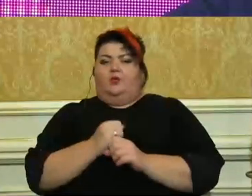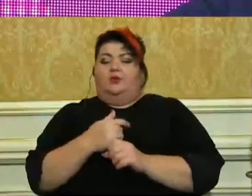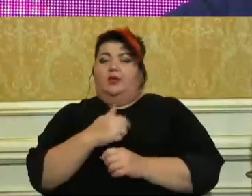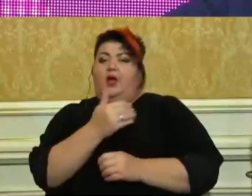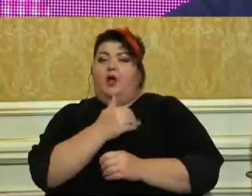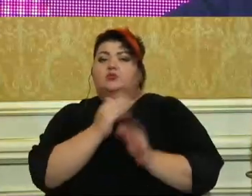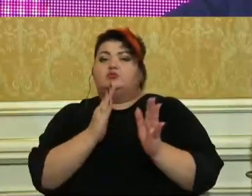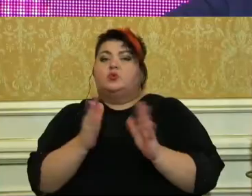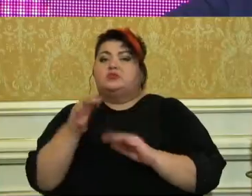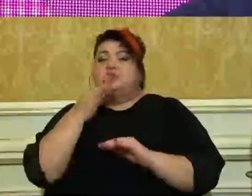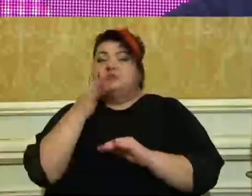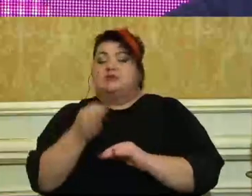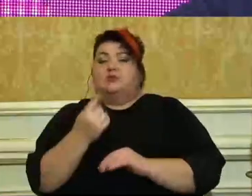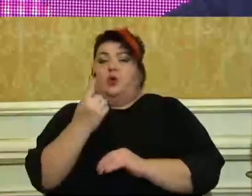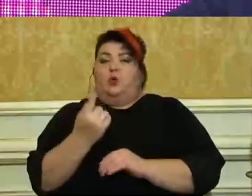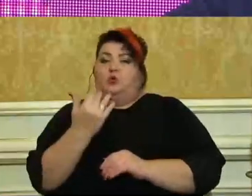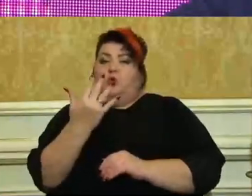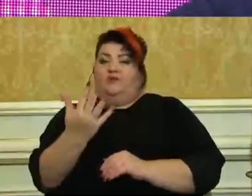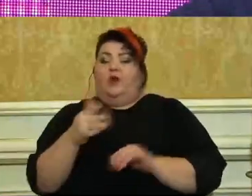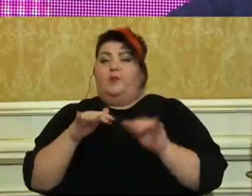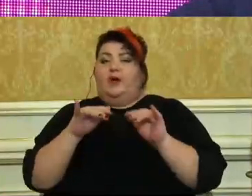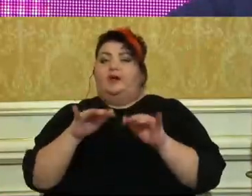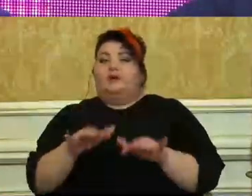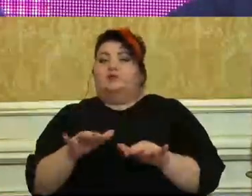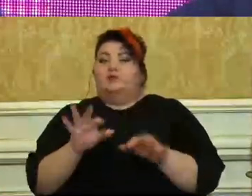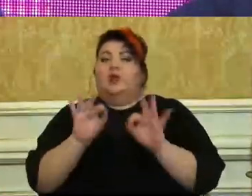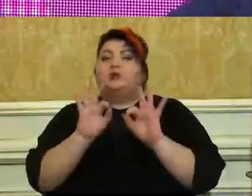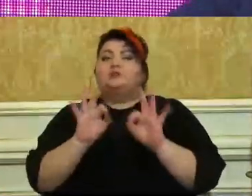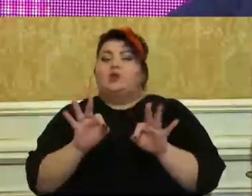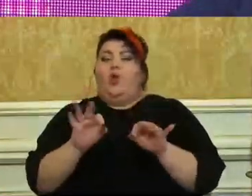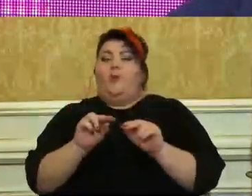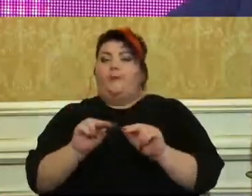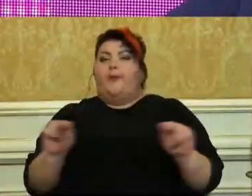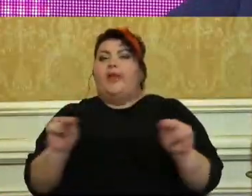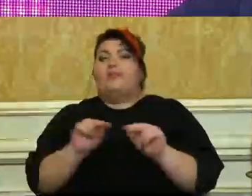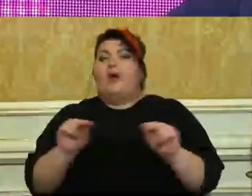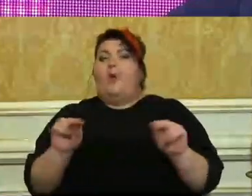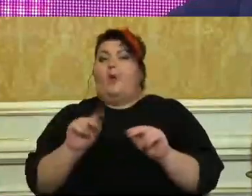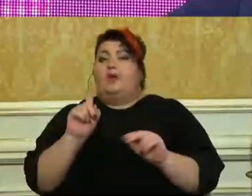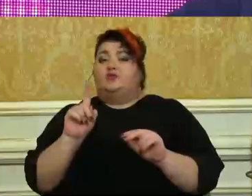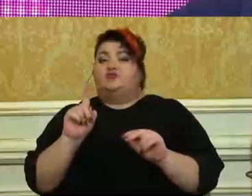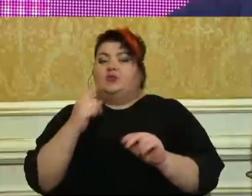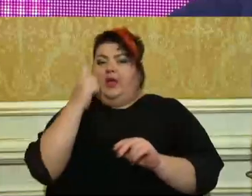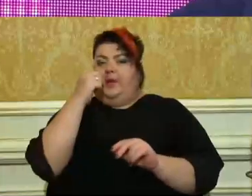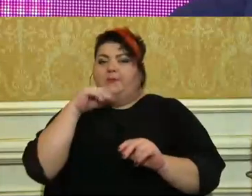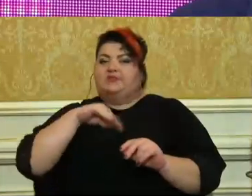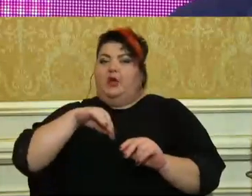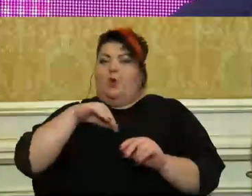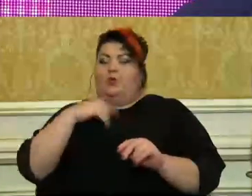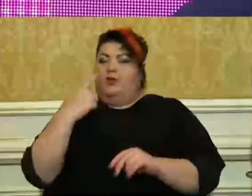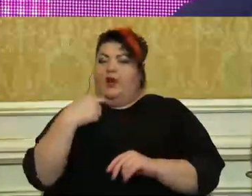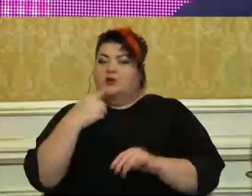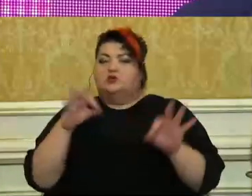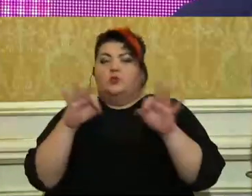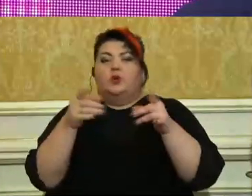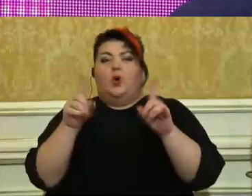very complicated work. Now I want to say one thing, very pedagogical thing from my side.